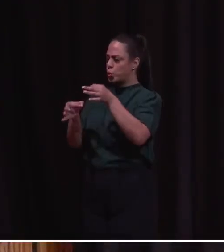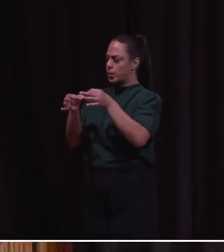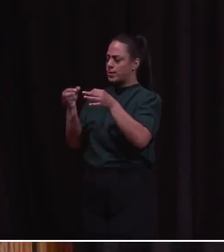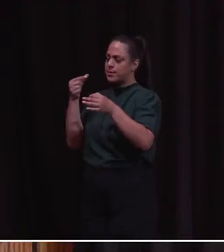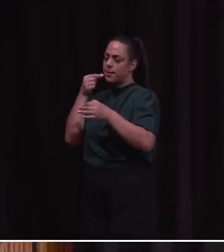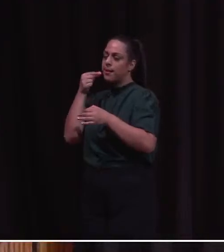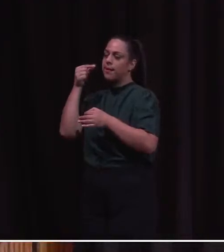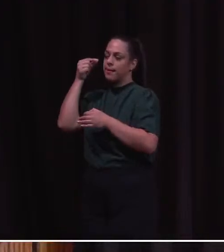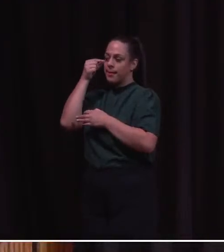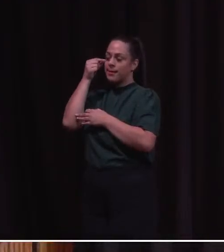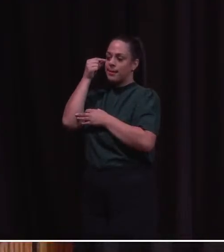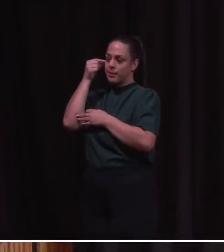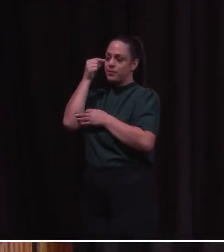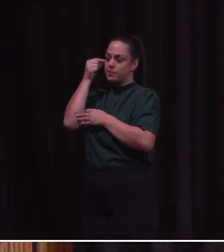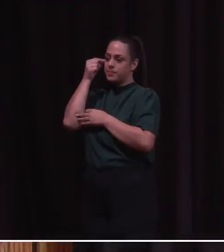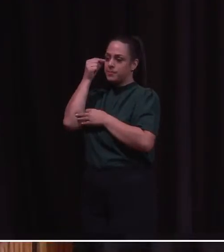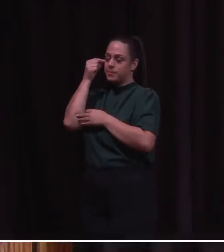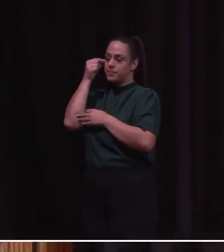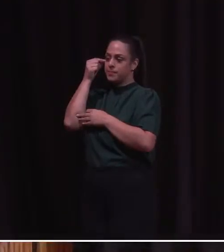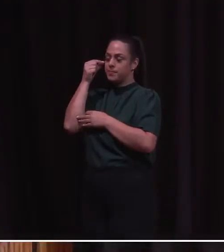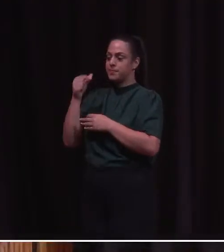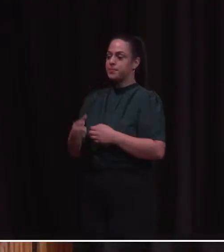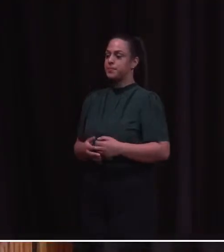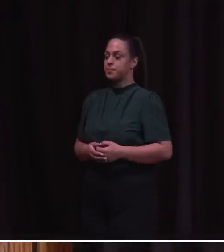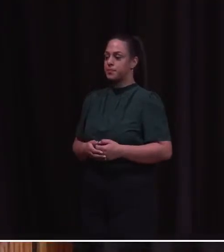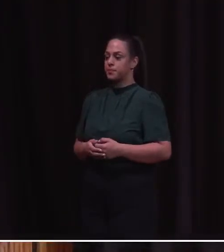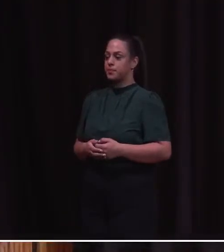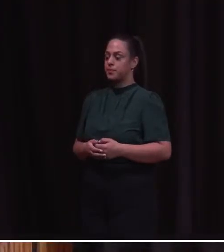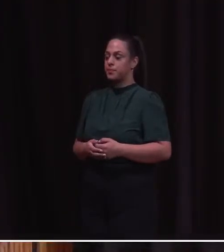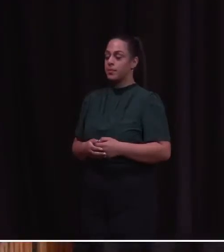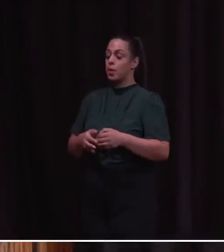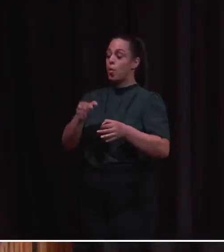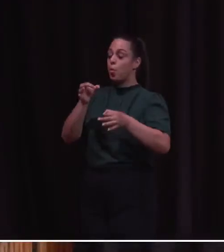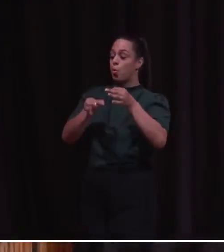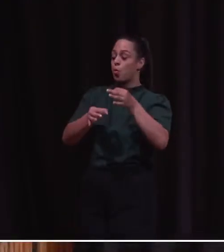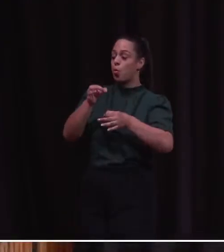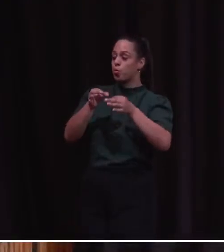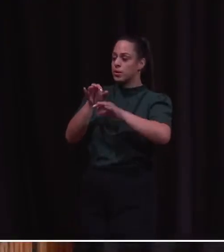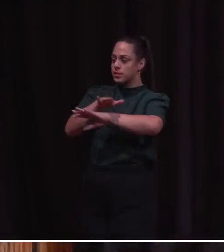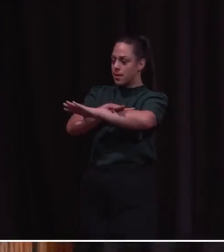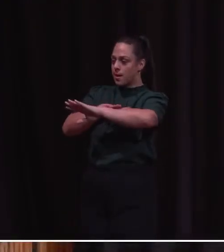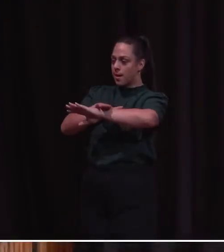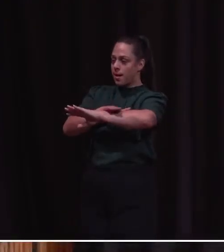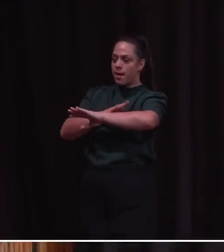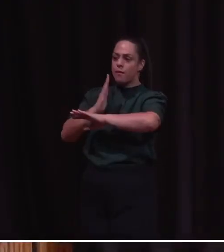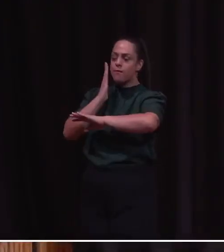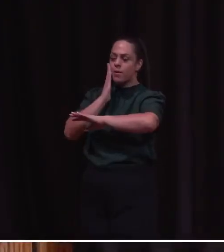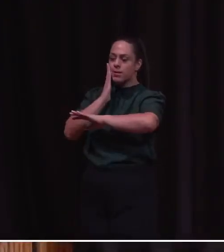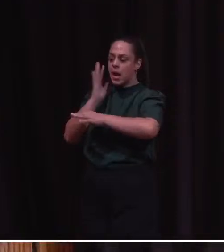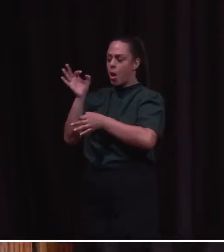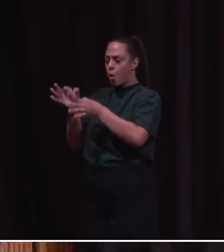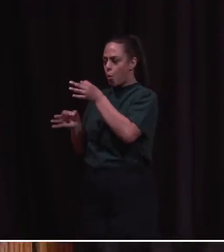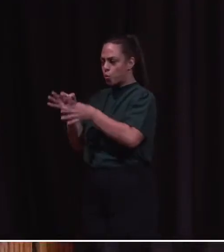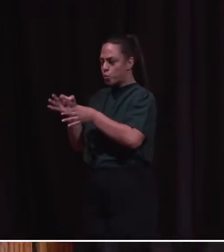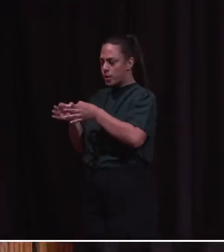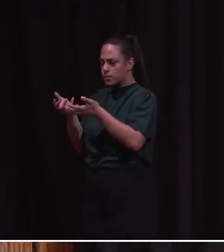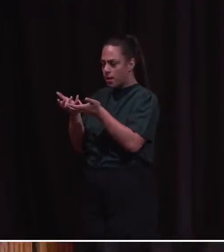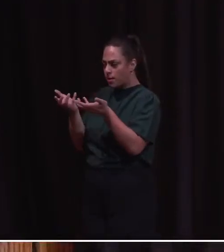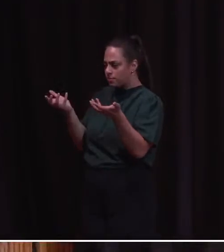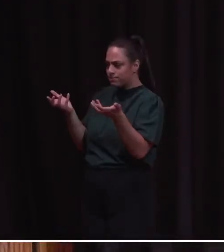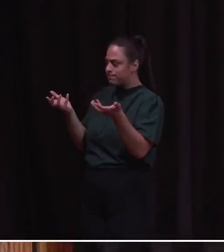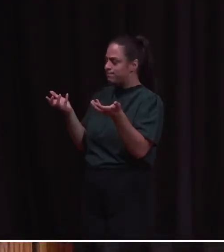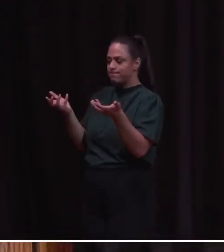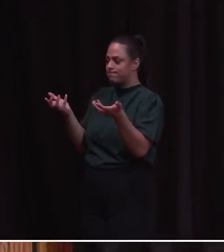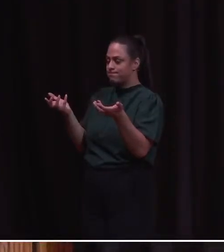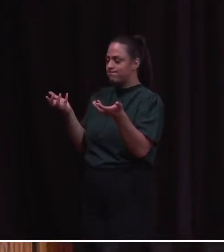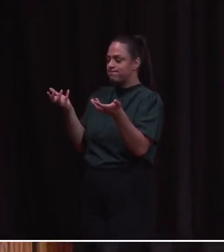justice and racial justice are not separable. And gender injustice and racial injustice